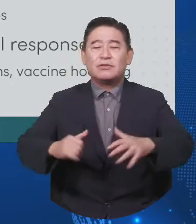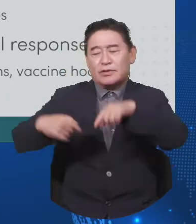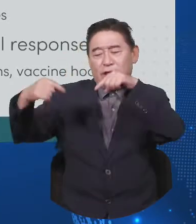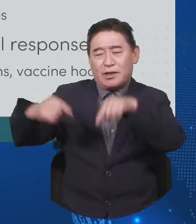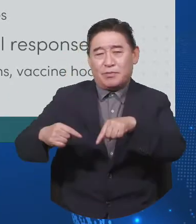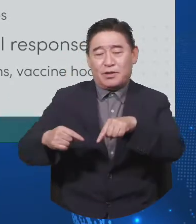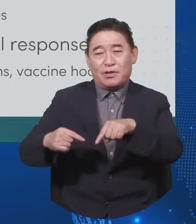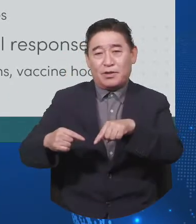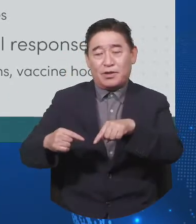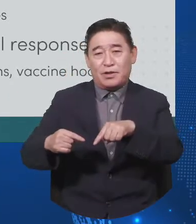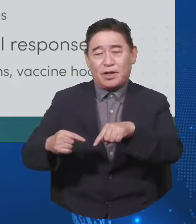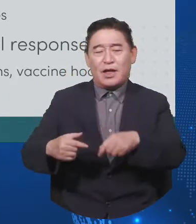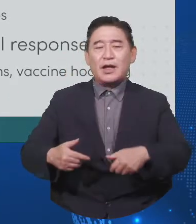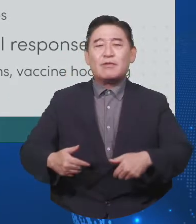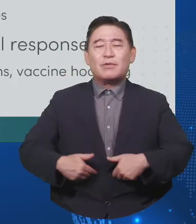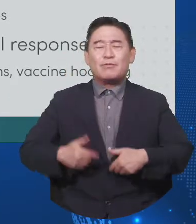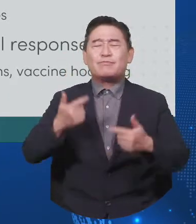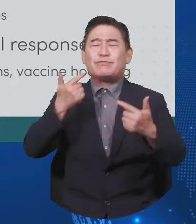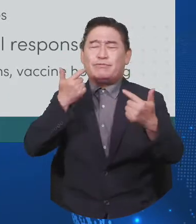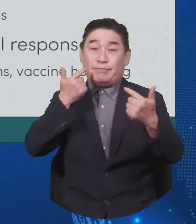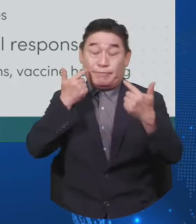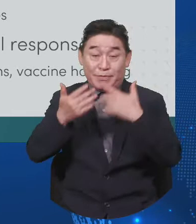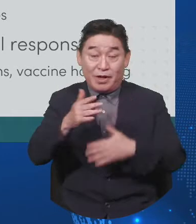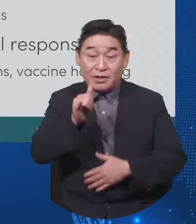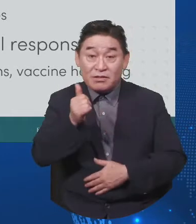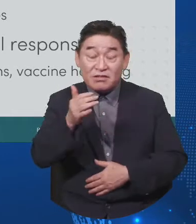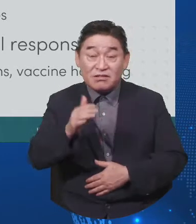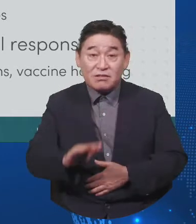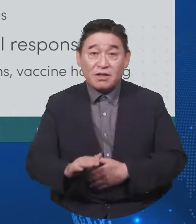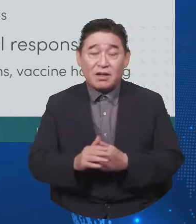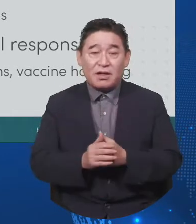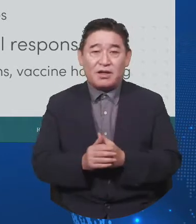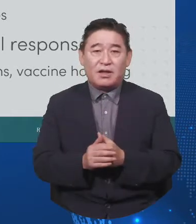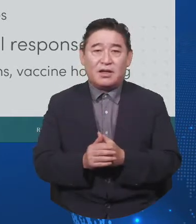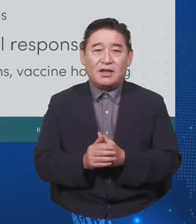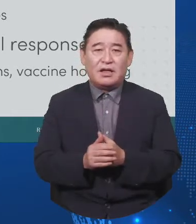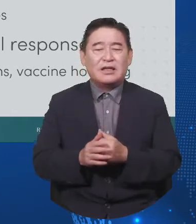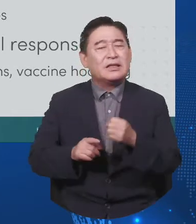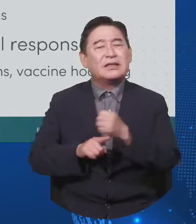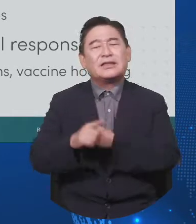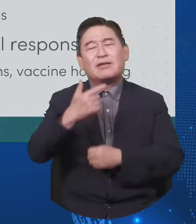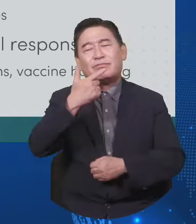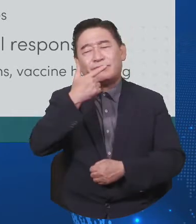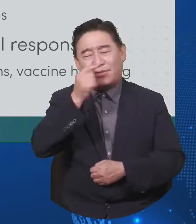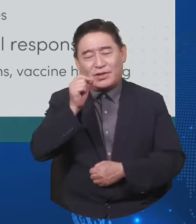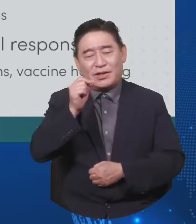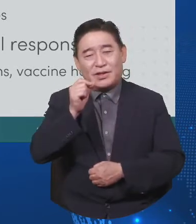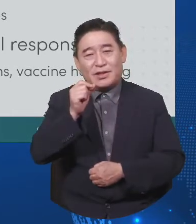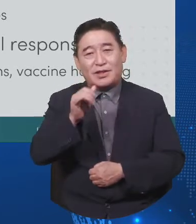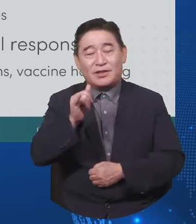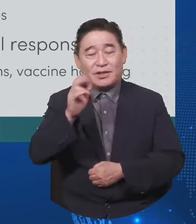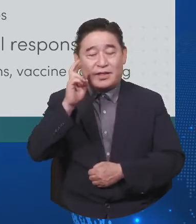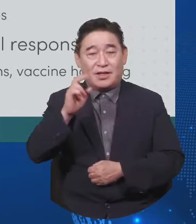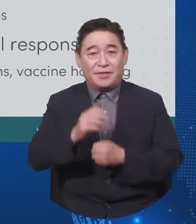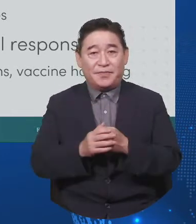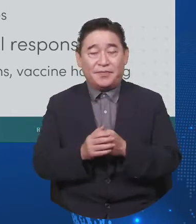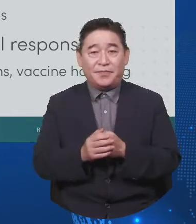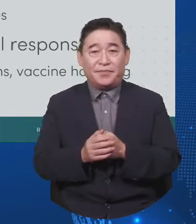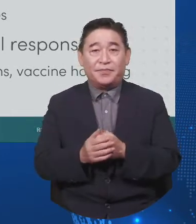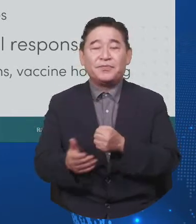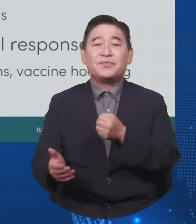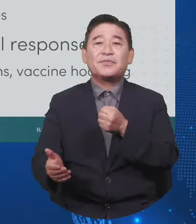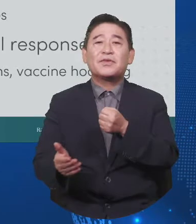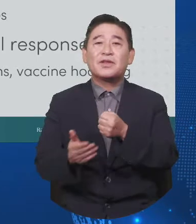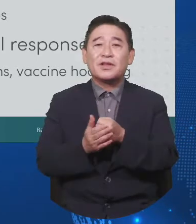development and the low willingness and capacity to cooperate. But perhaps the question emerging from the mixed picture